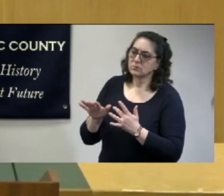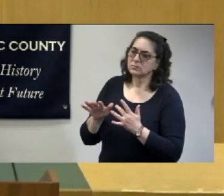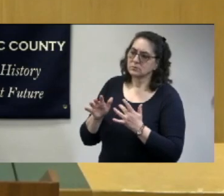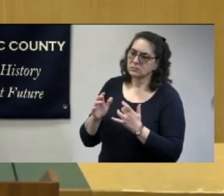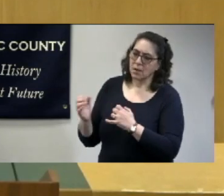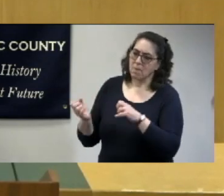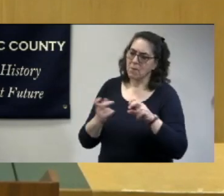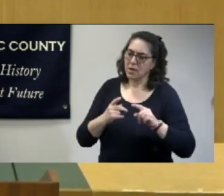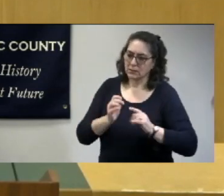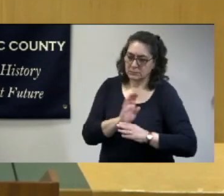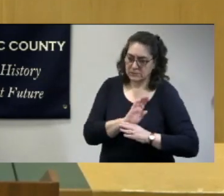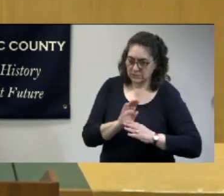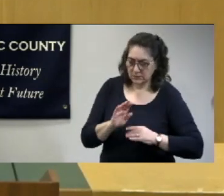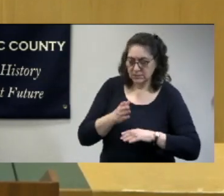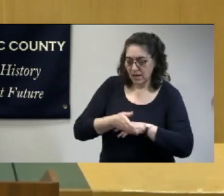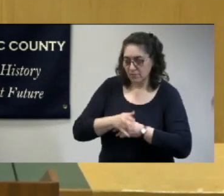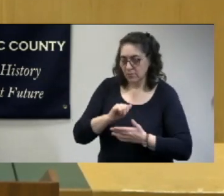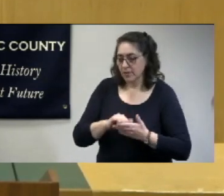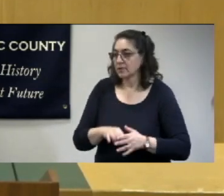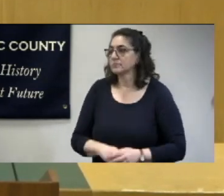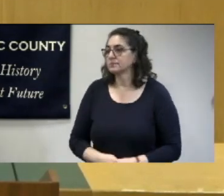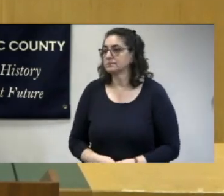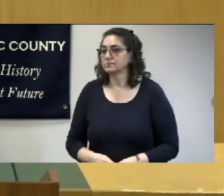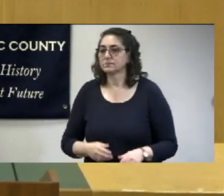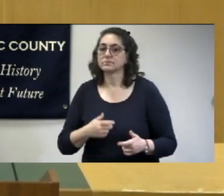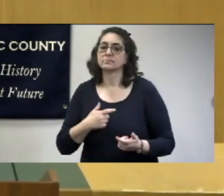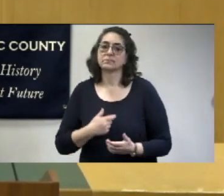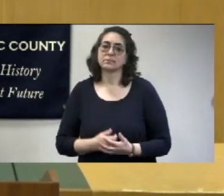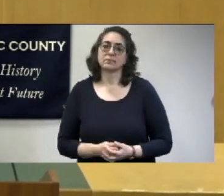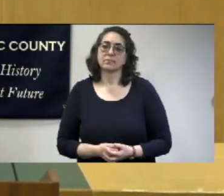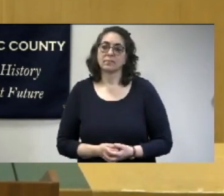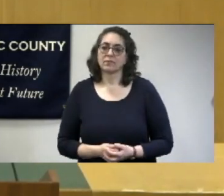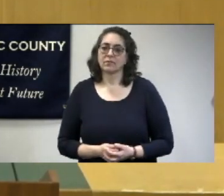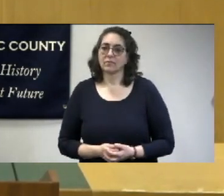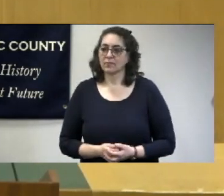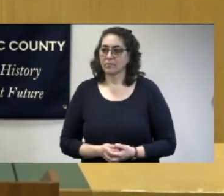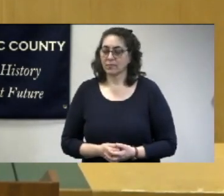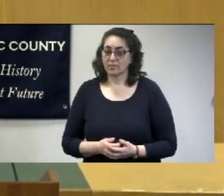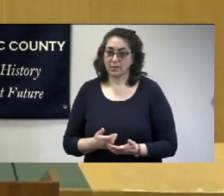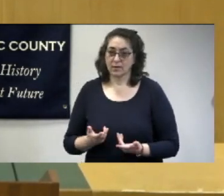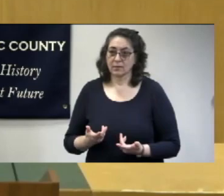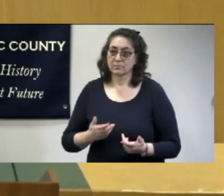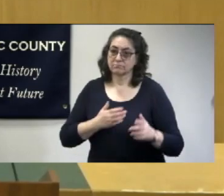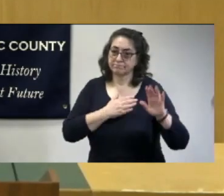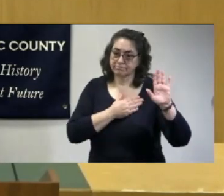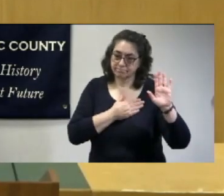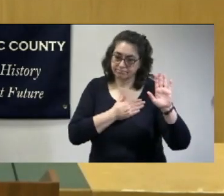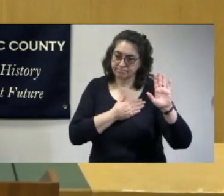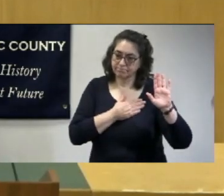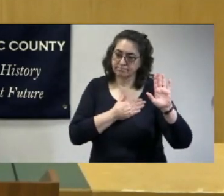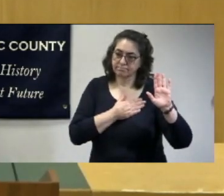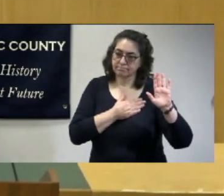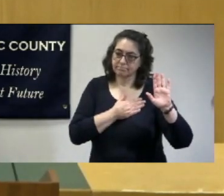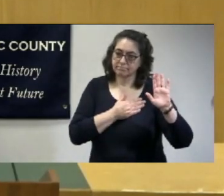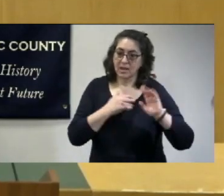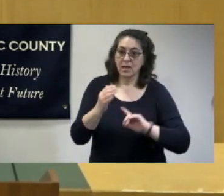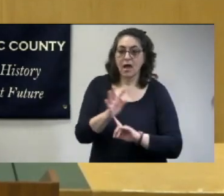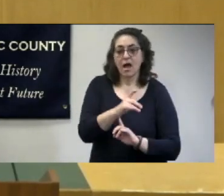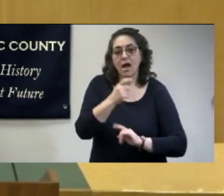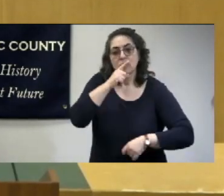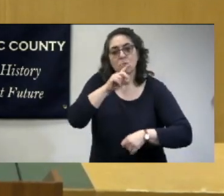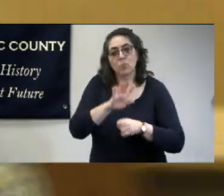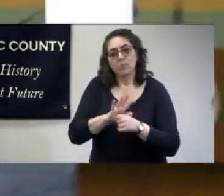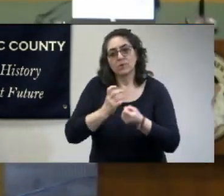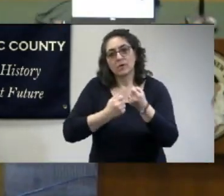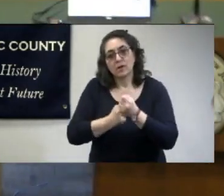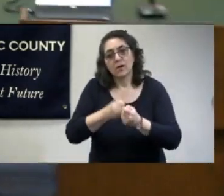solace. Orlando, would you lead us in the pledge? Please join me in placing your hand over your heart and saluting our flag. I pledge allegiance